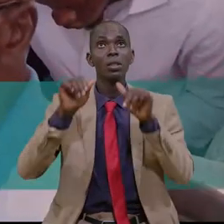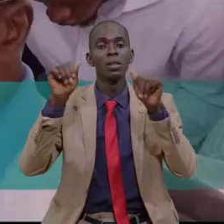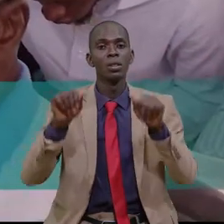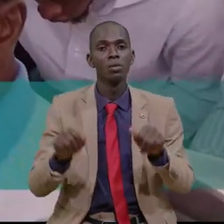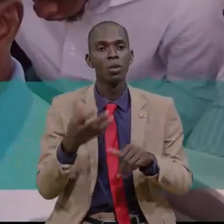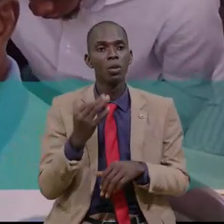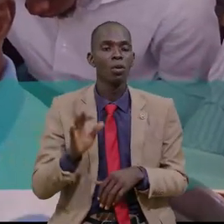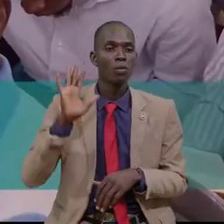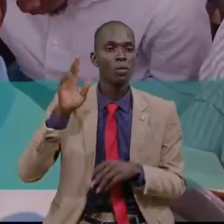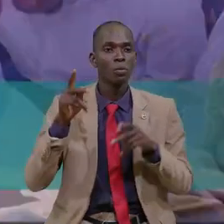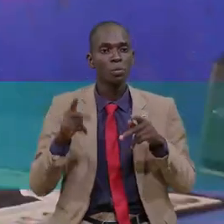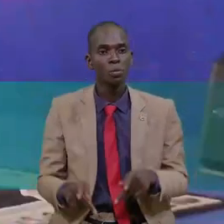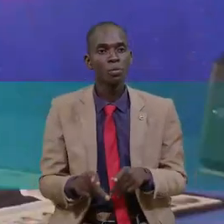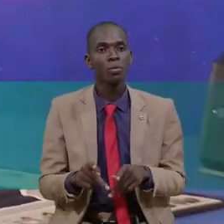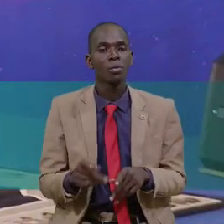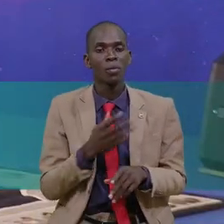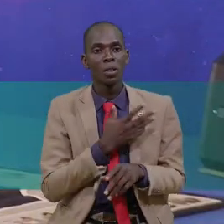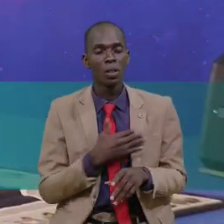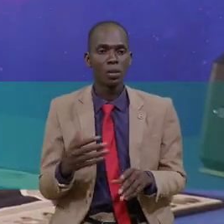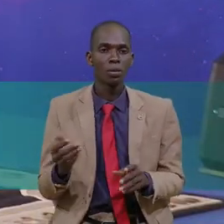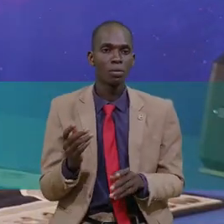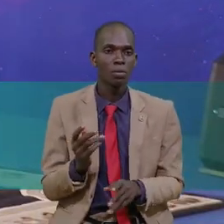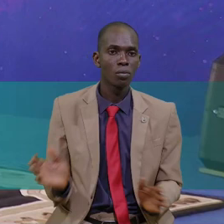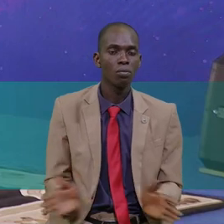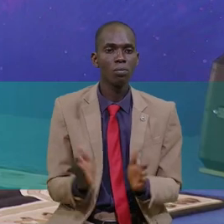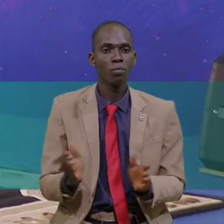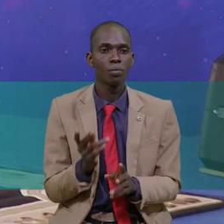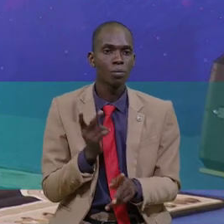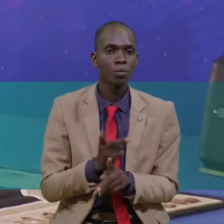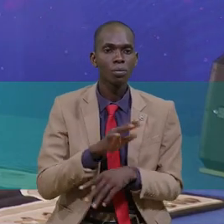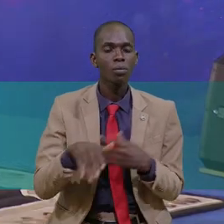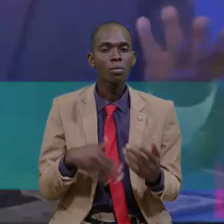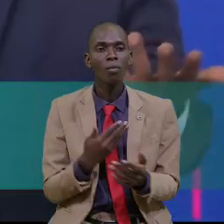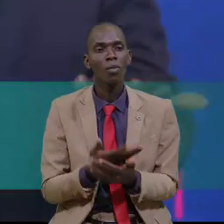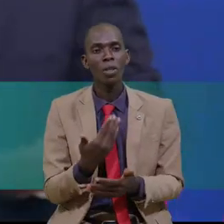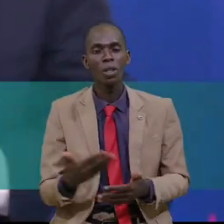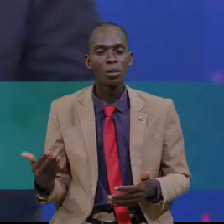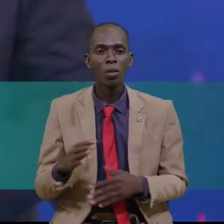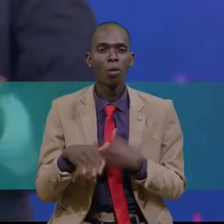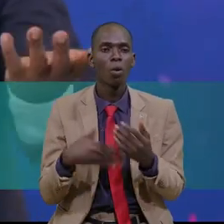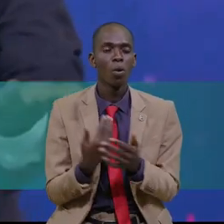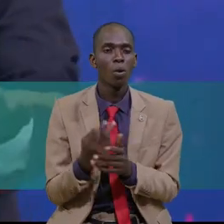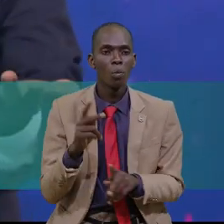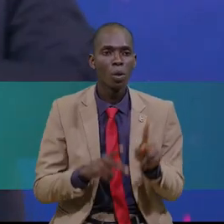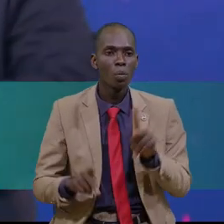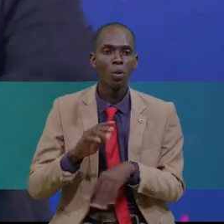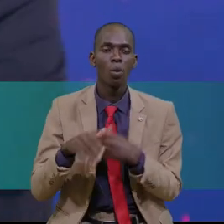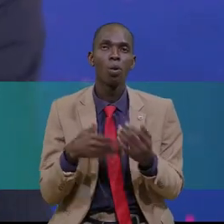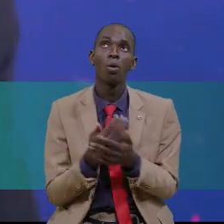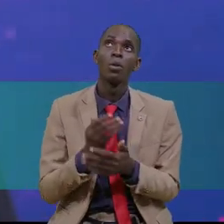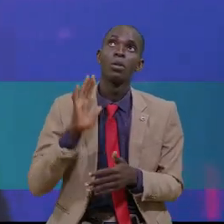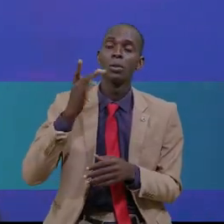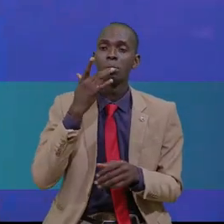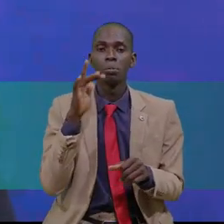upholding all things, upholding all people, upholding all believers, upholding all his promises,